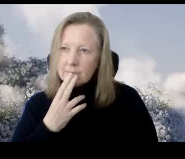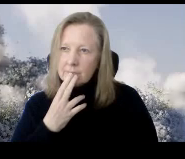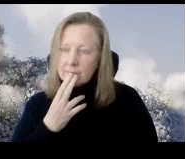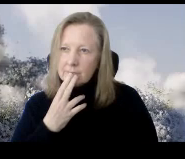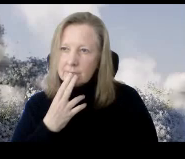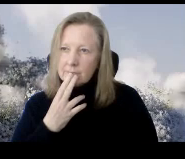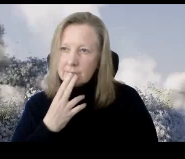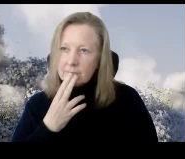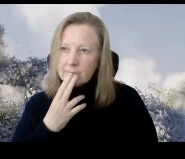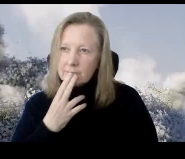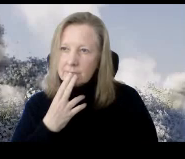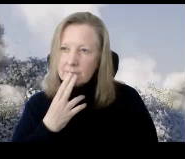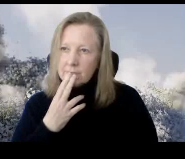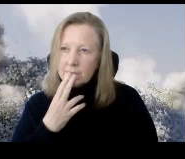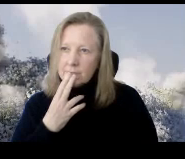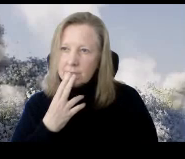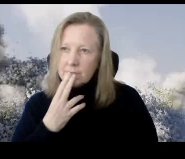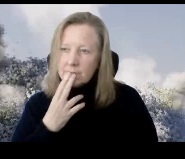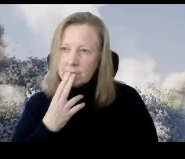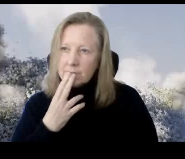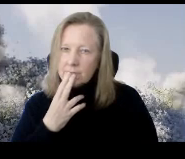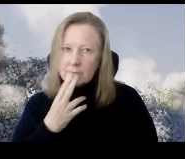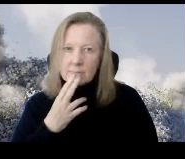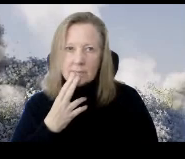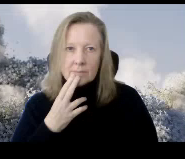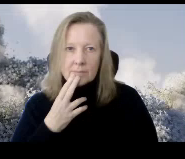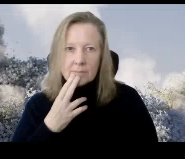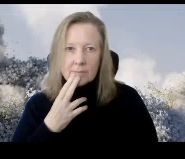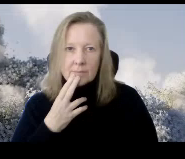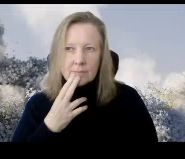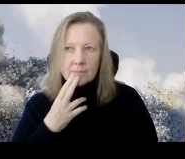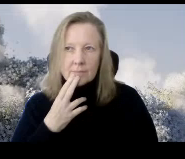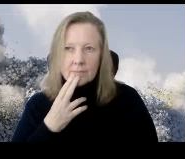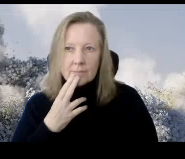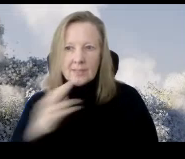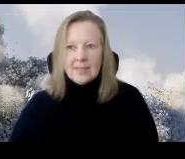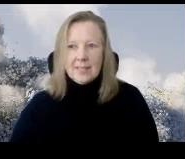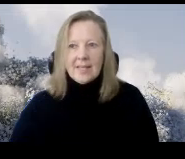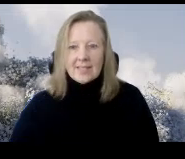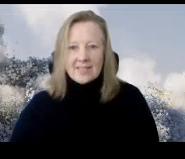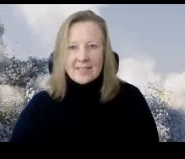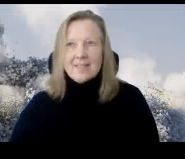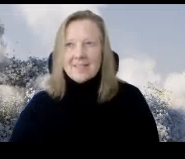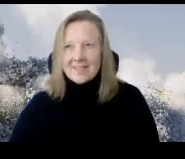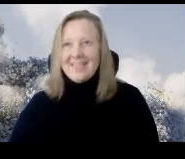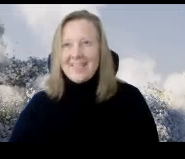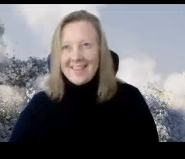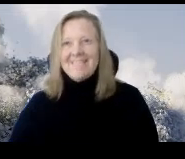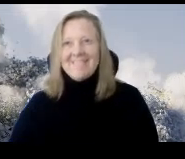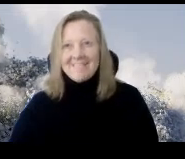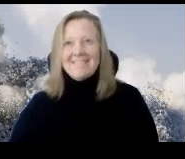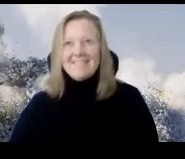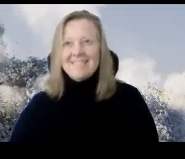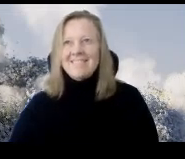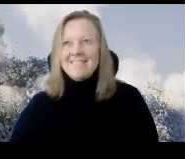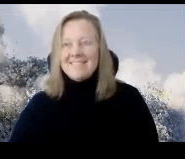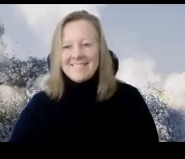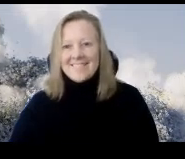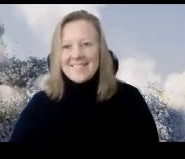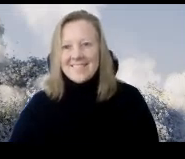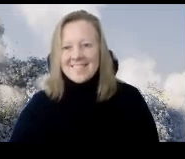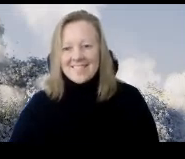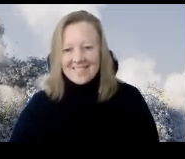Healthcare Language Program link that's, I think, Carolyn, did you put that in the chat at the beginning? Yes, I